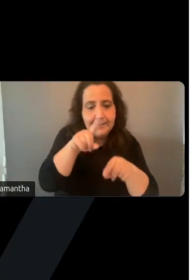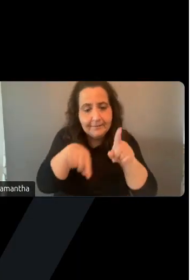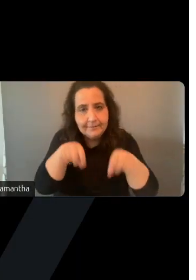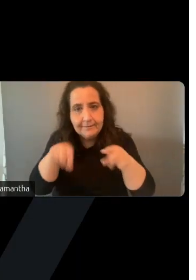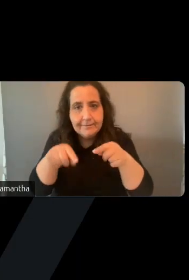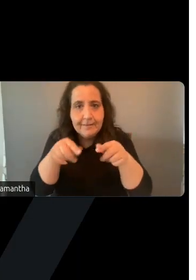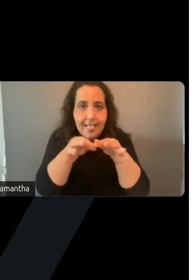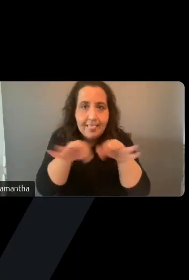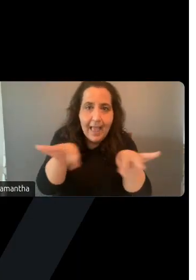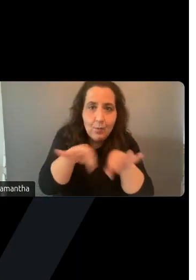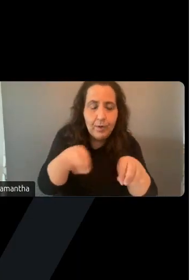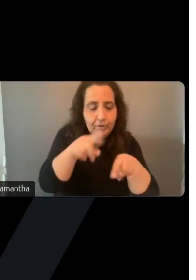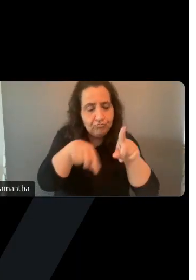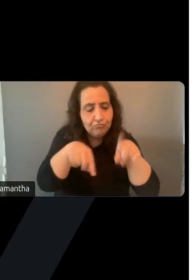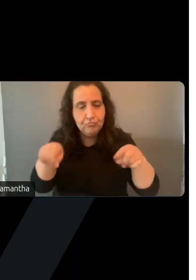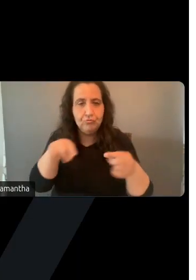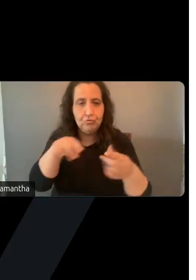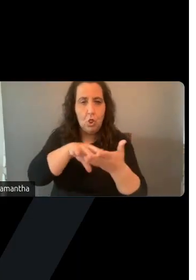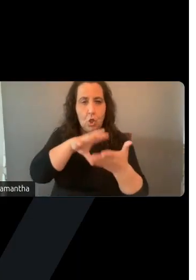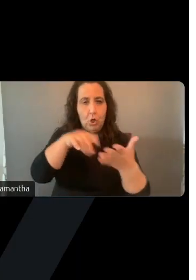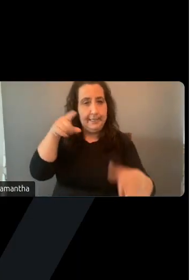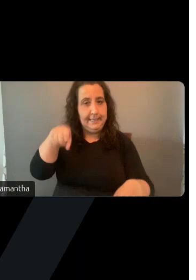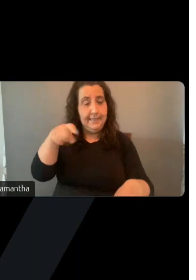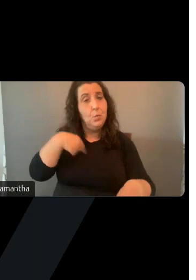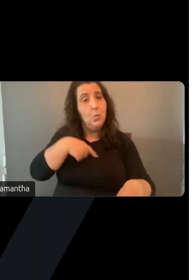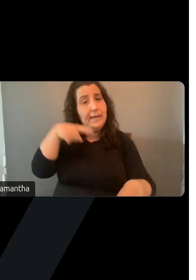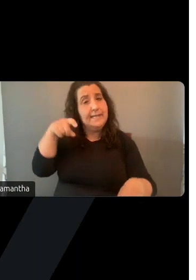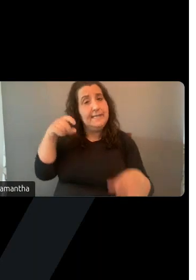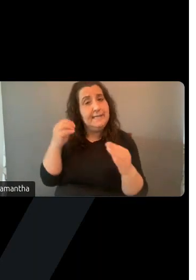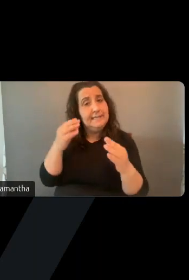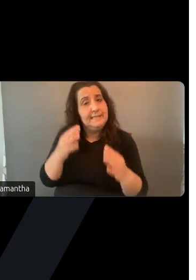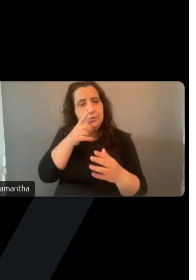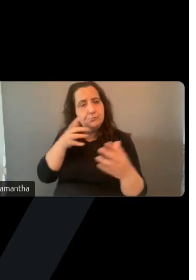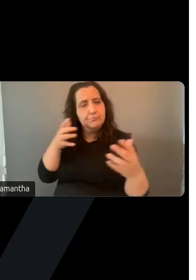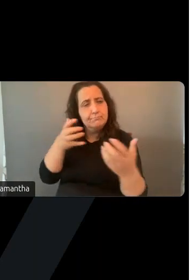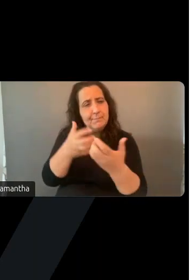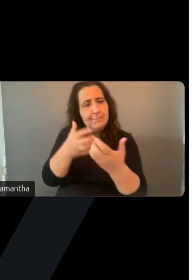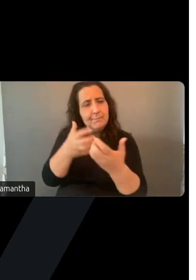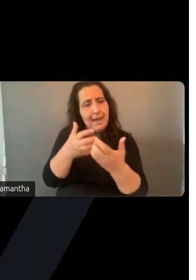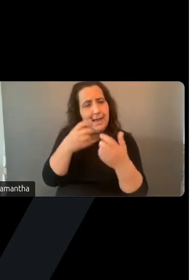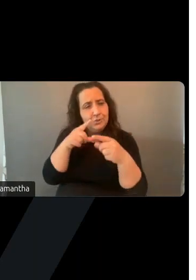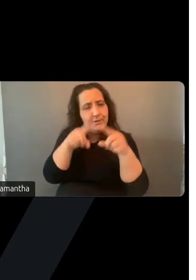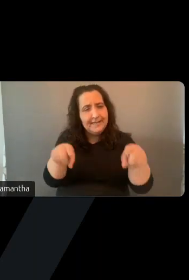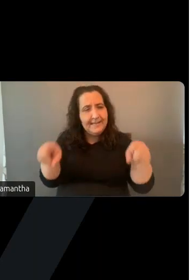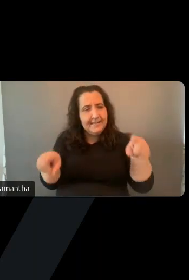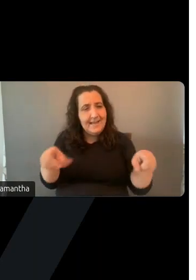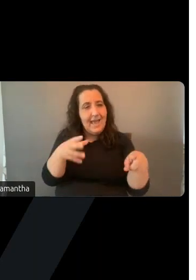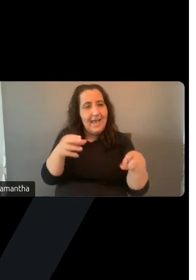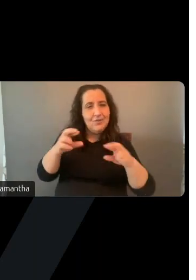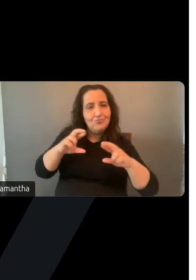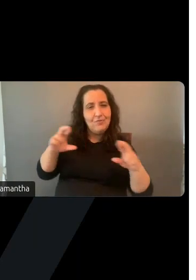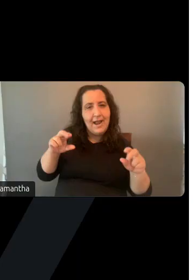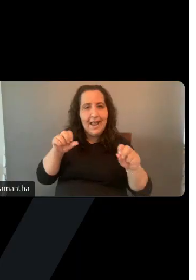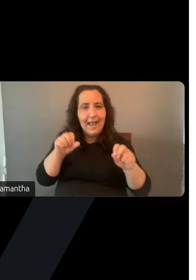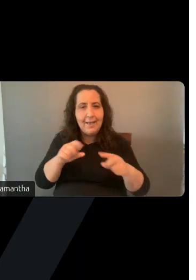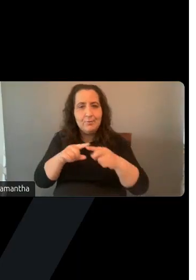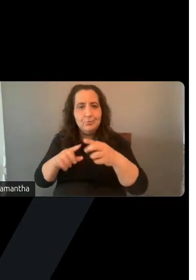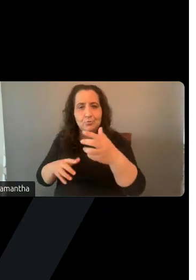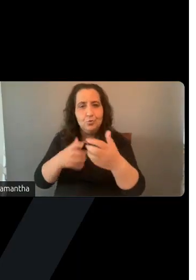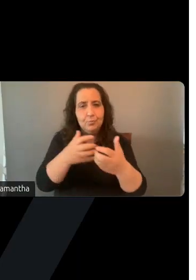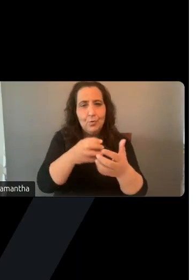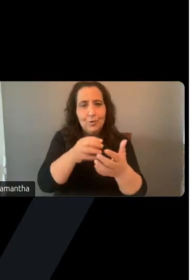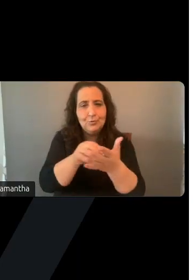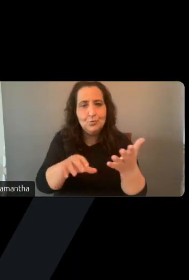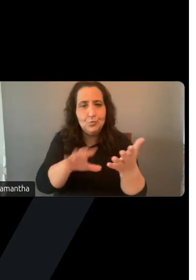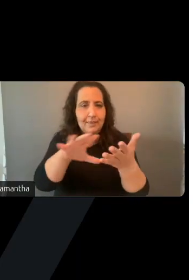learning needs. They need teachers who reflect their diversity and are ready and able to support their learning. Whatever